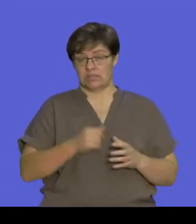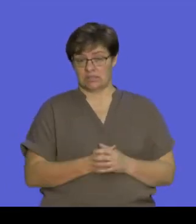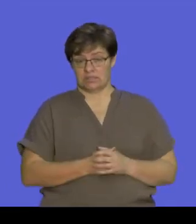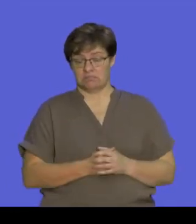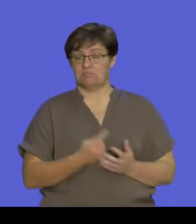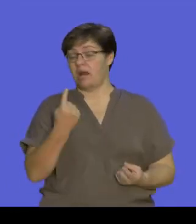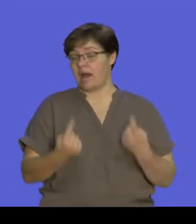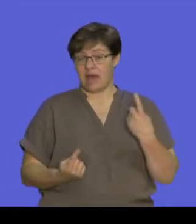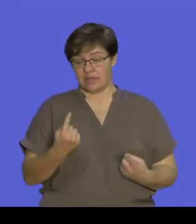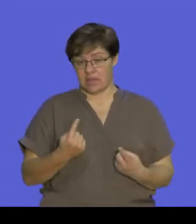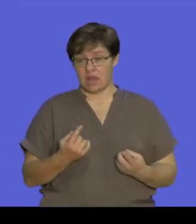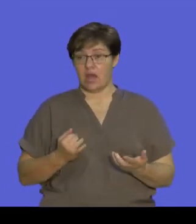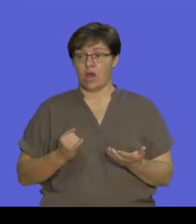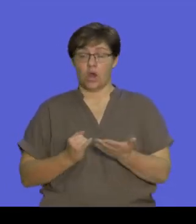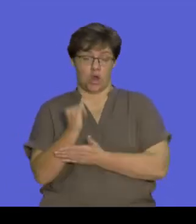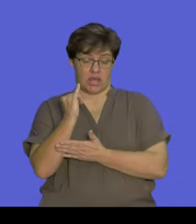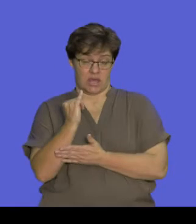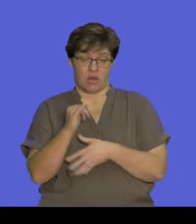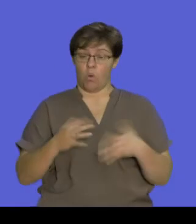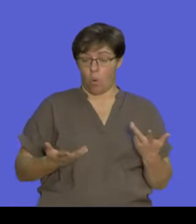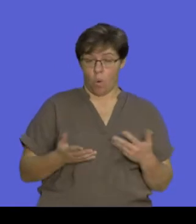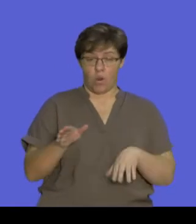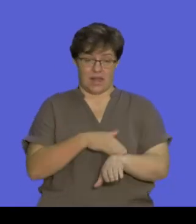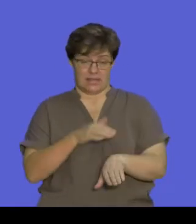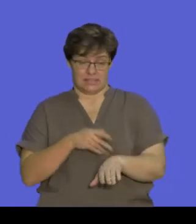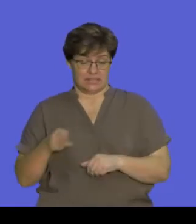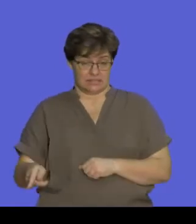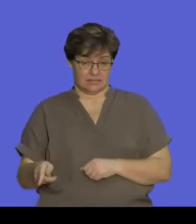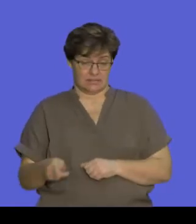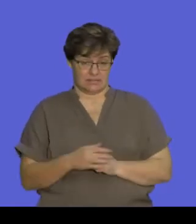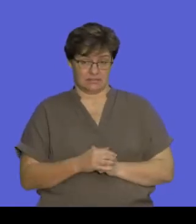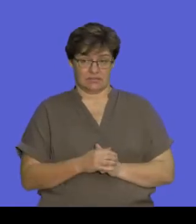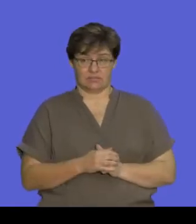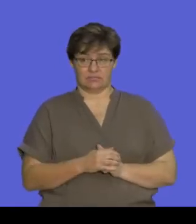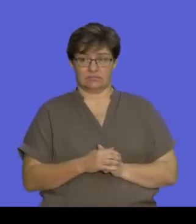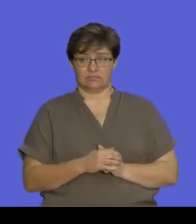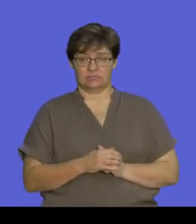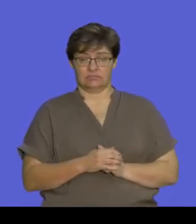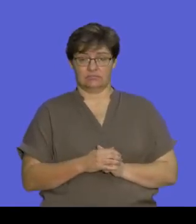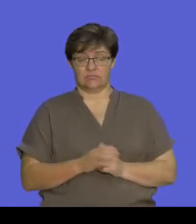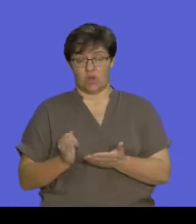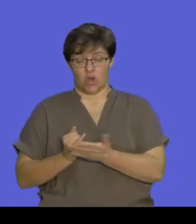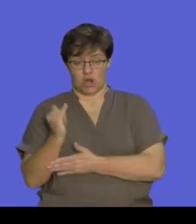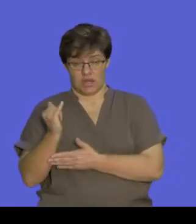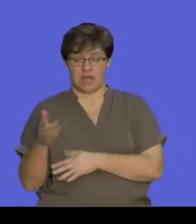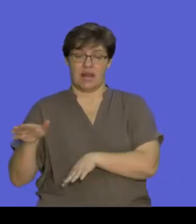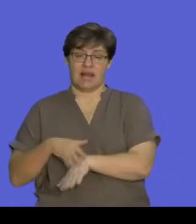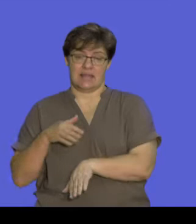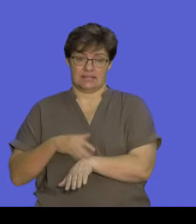can either be early or he can be late. So we're going to say early and